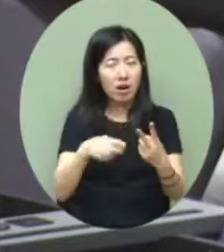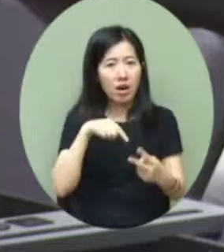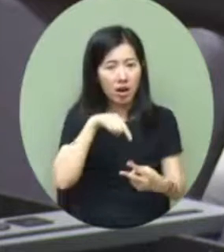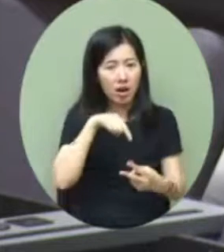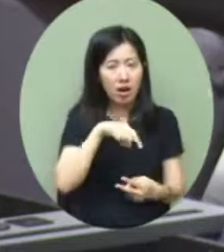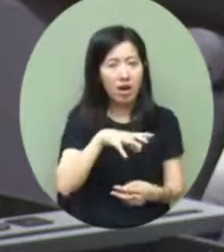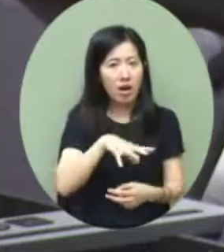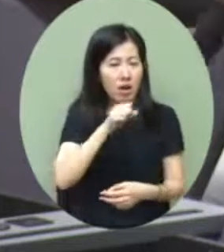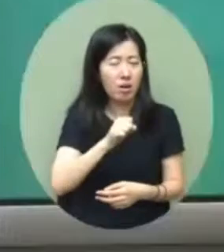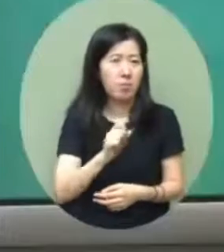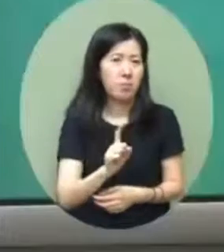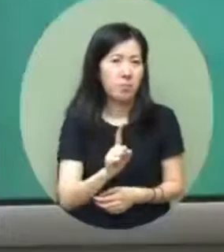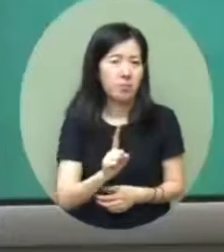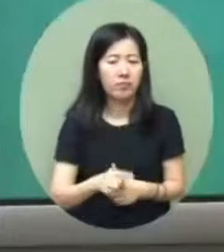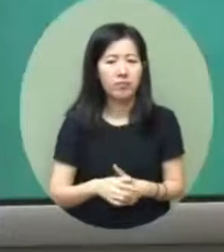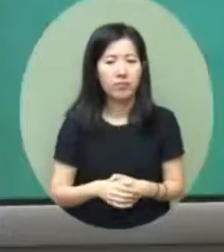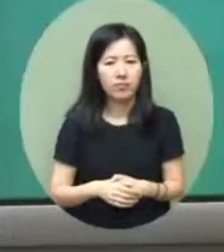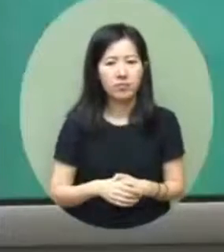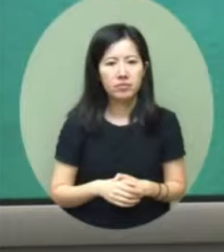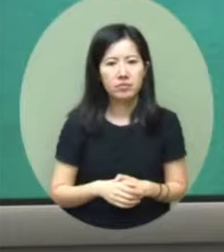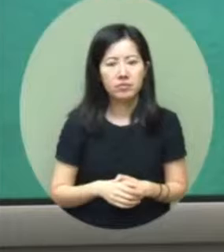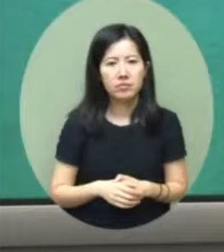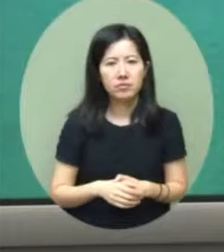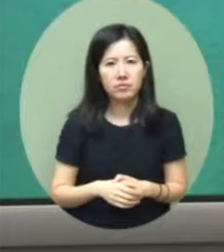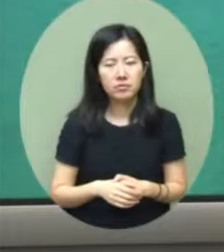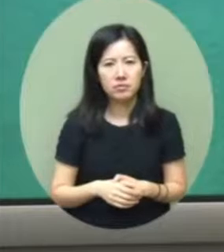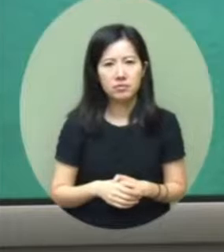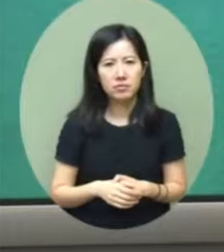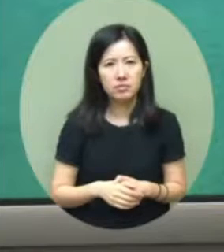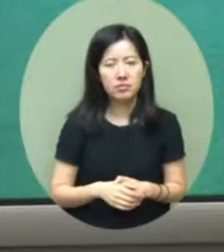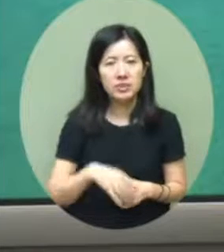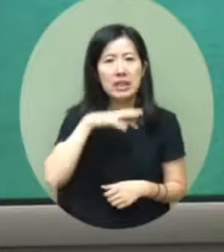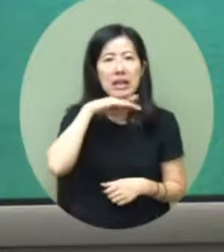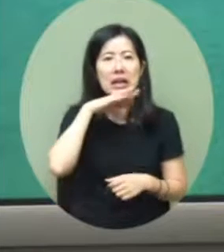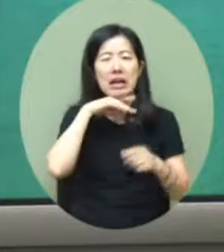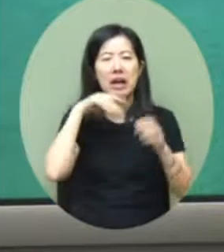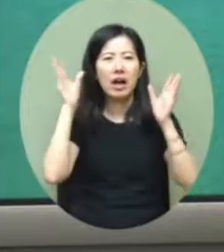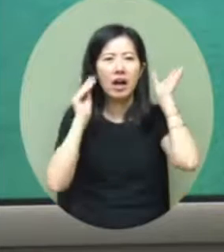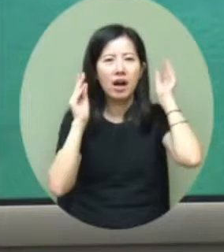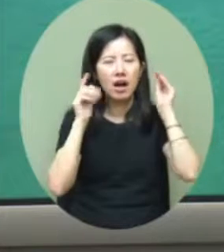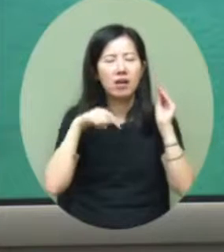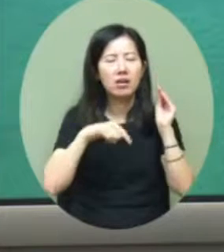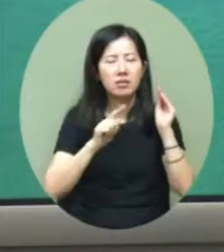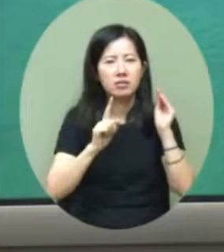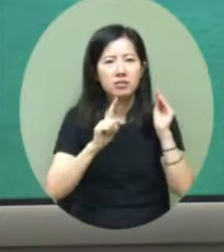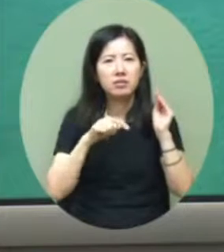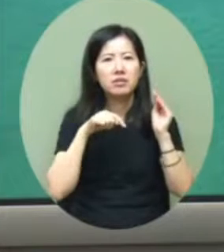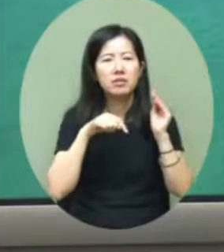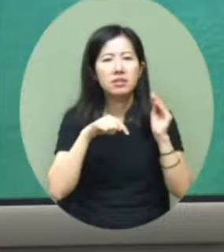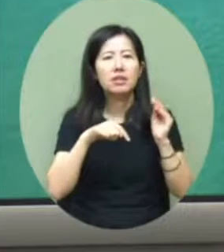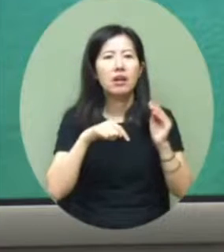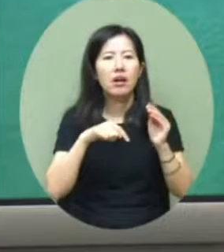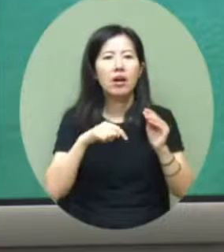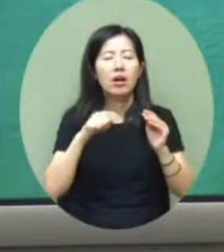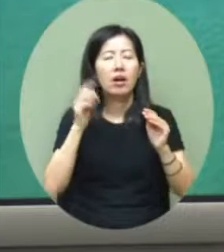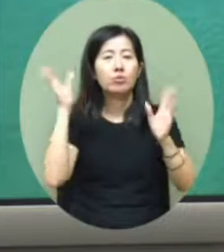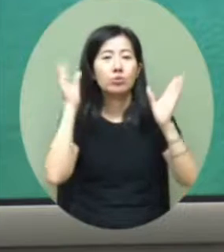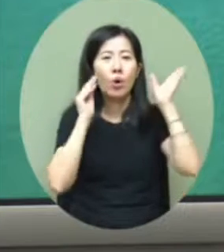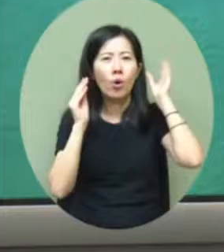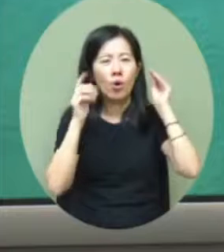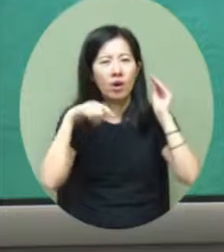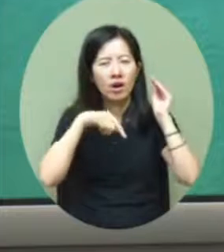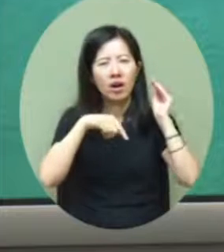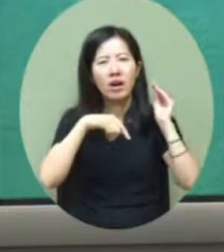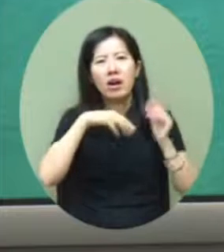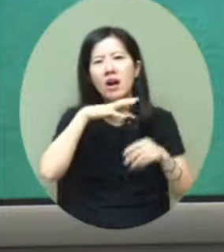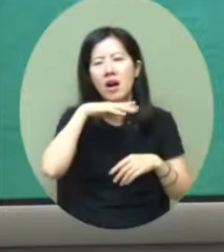disseminated fake news. Are you going to do something about it? Will you legislate against fake news? When